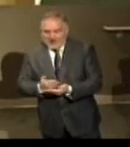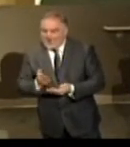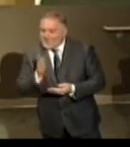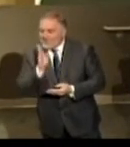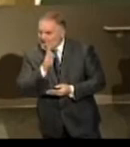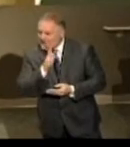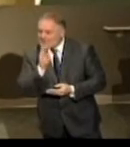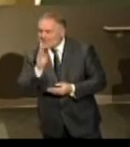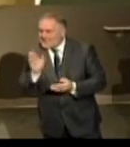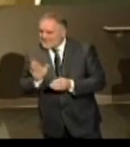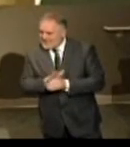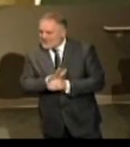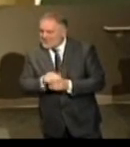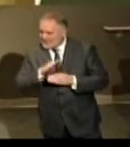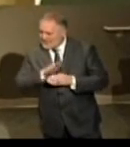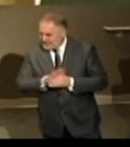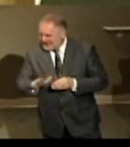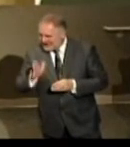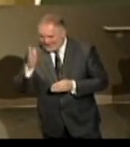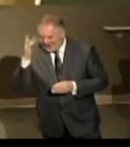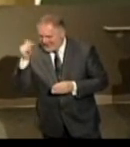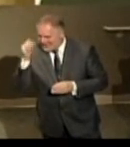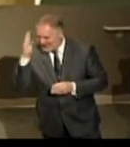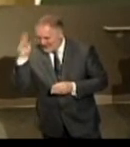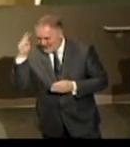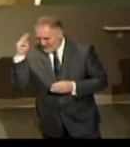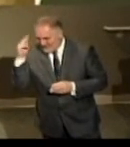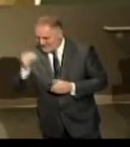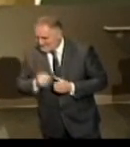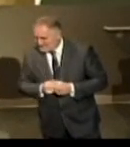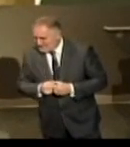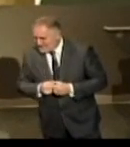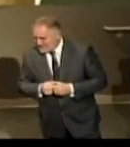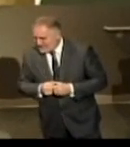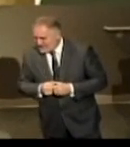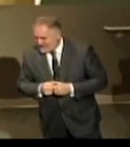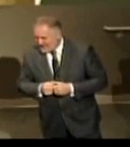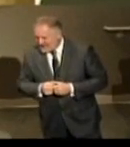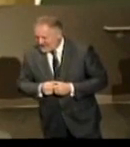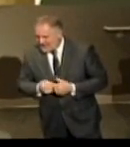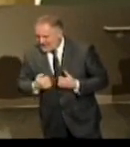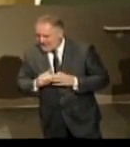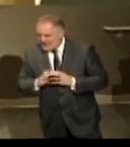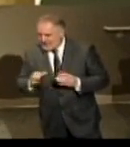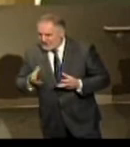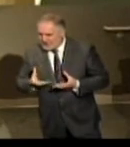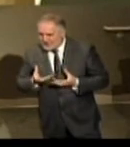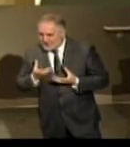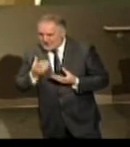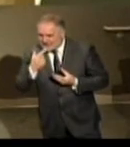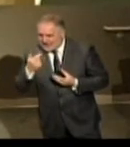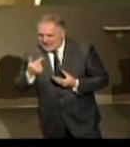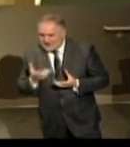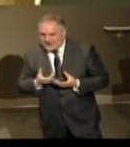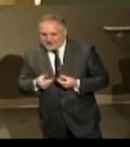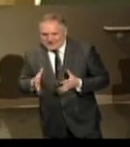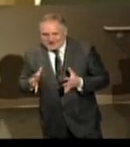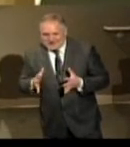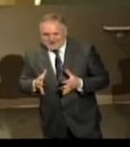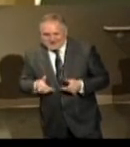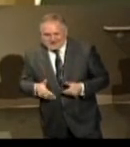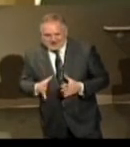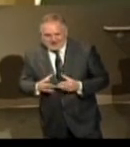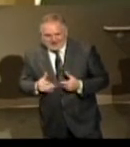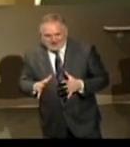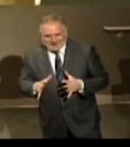take care of me. Why in the world should I worry? I'm sorry, I just can't stop. I've got too much I want to say, and I want to get done. Will you let me get